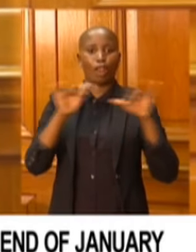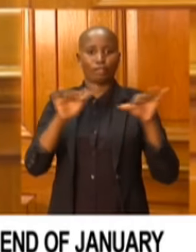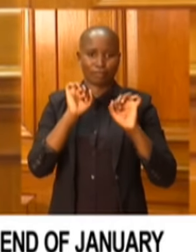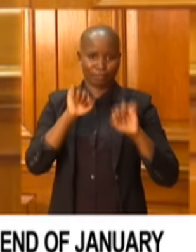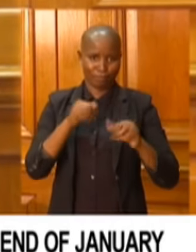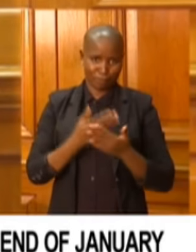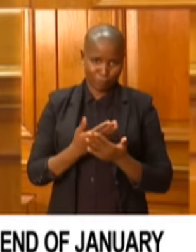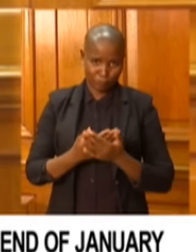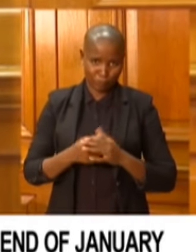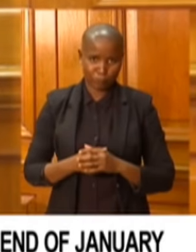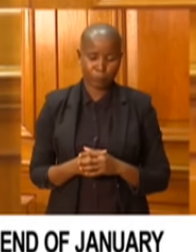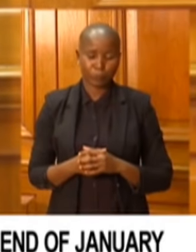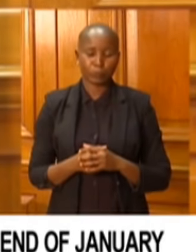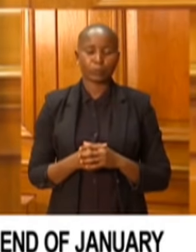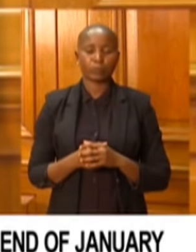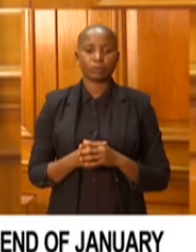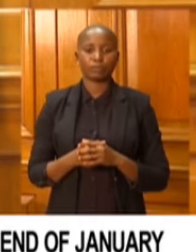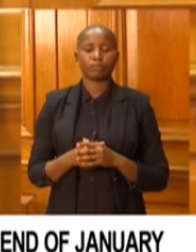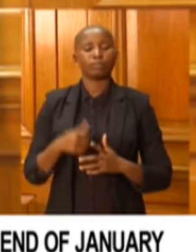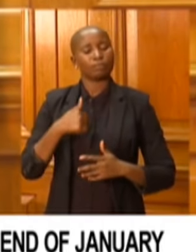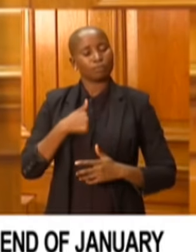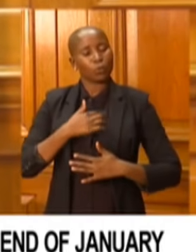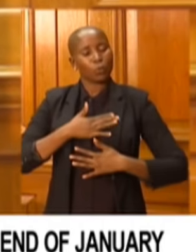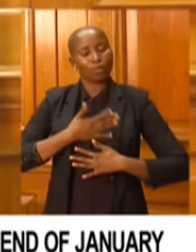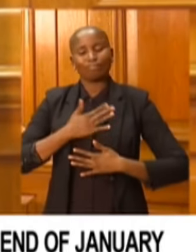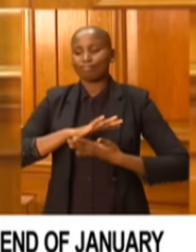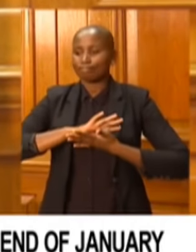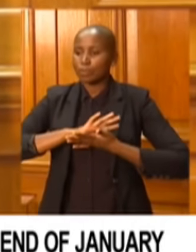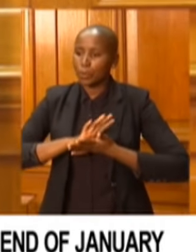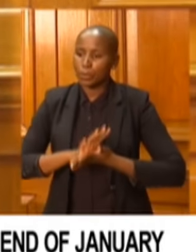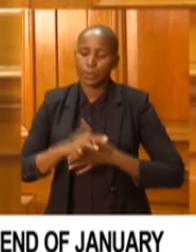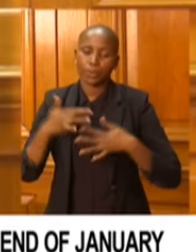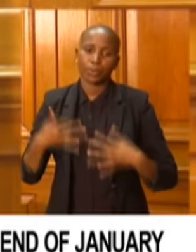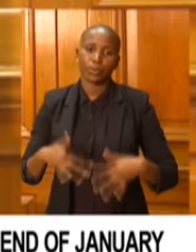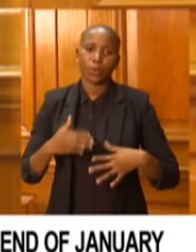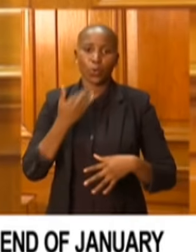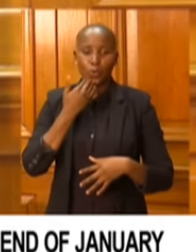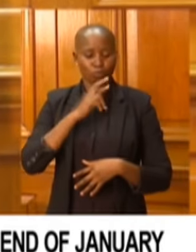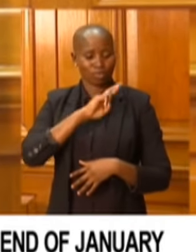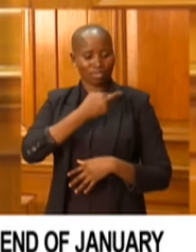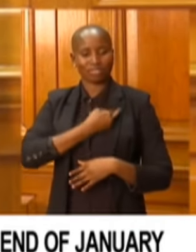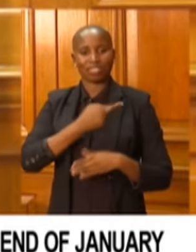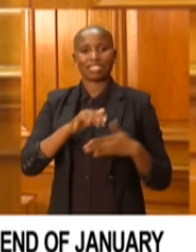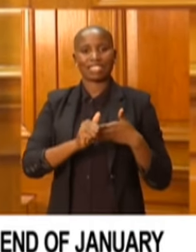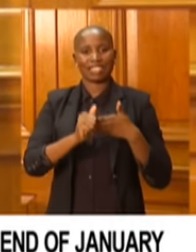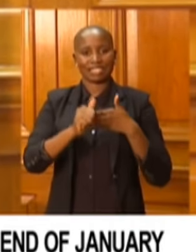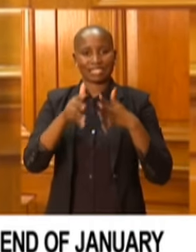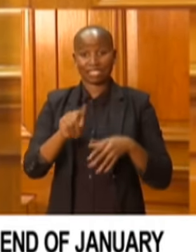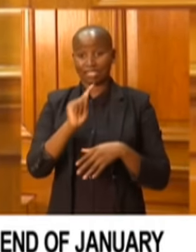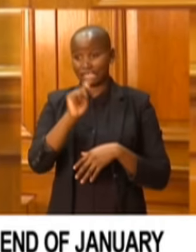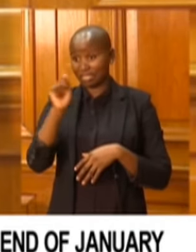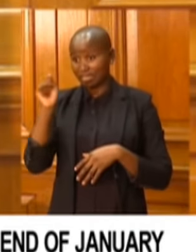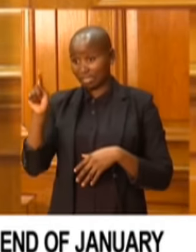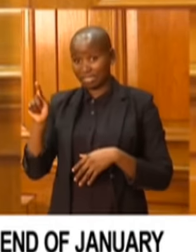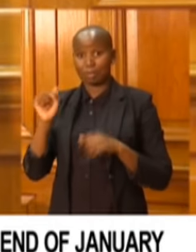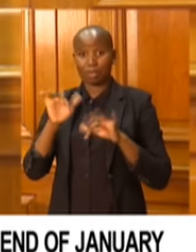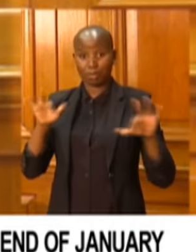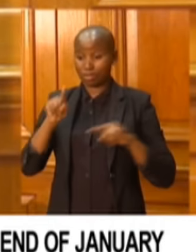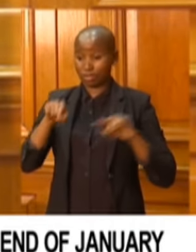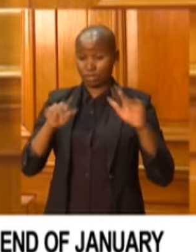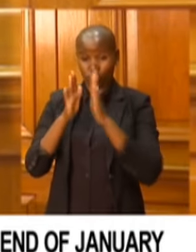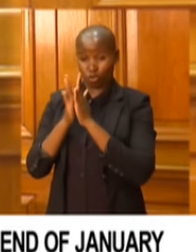my appreciation to the religious leaders of our country and the religious